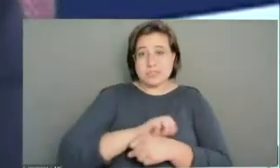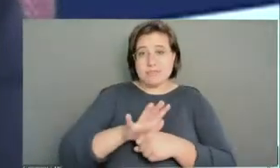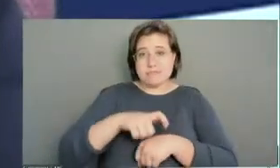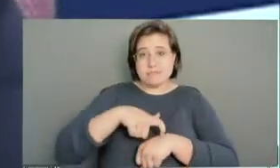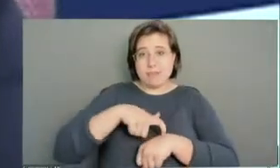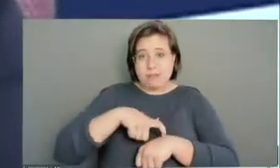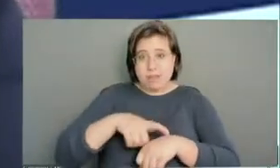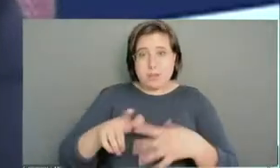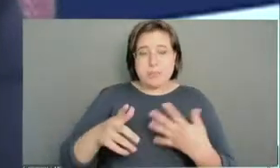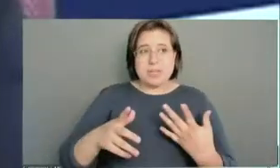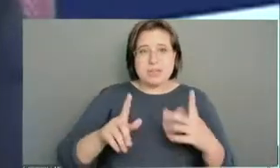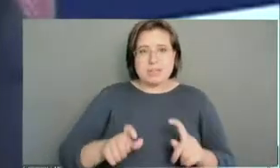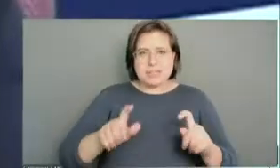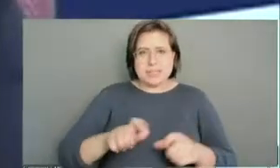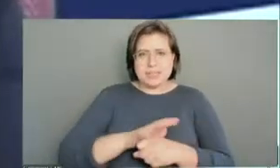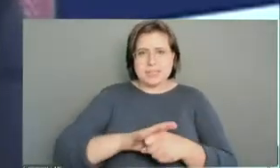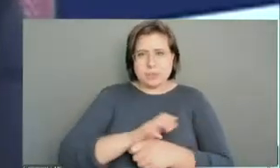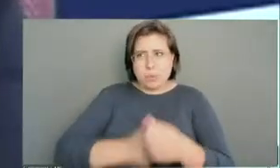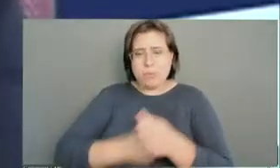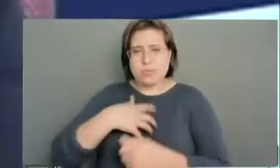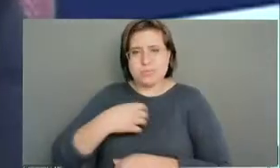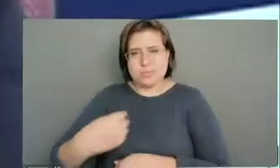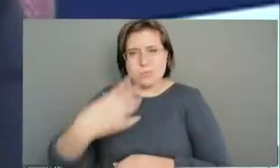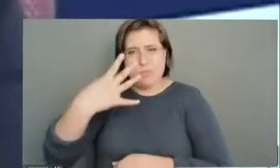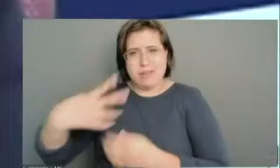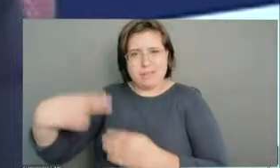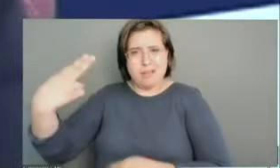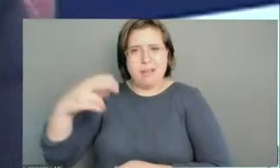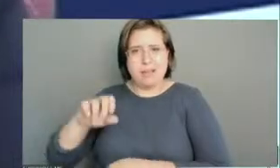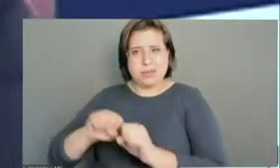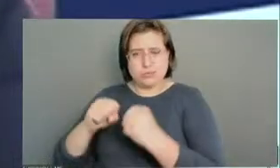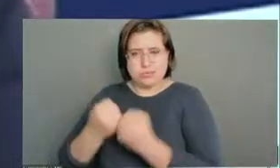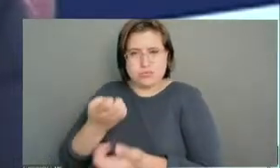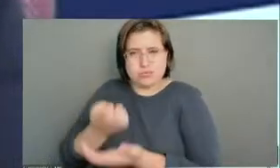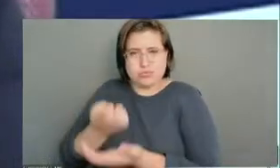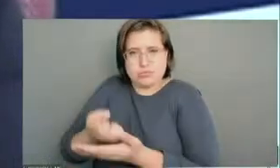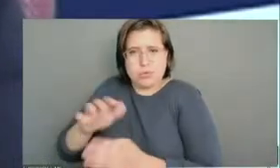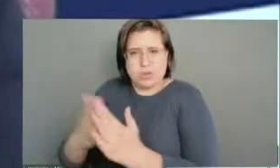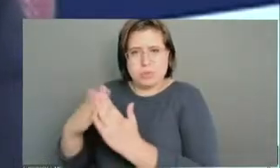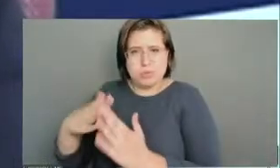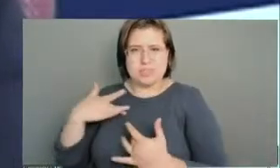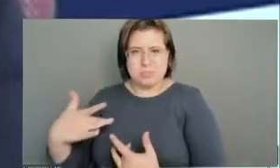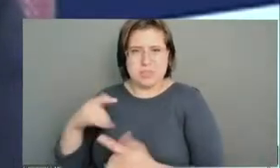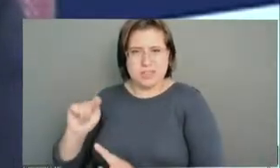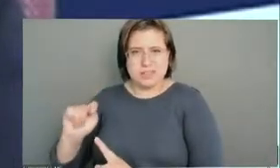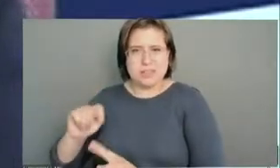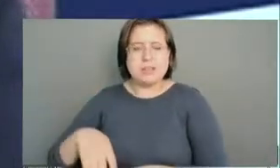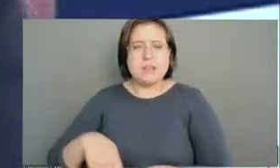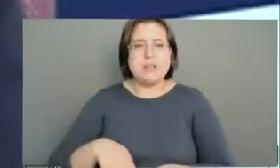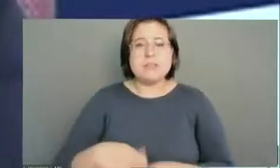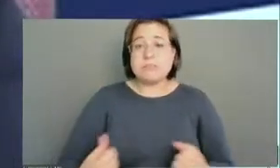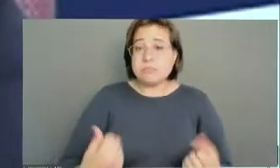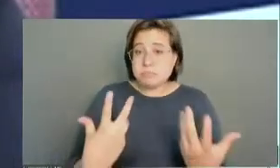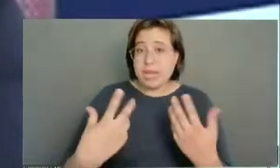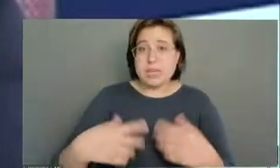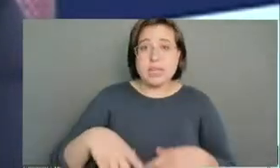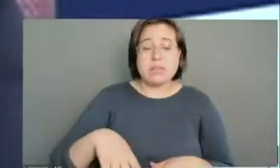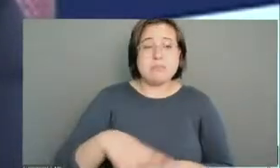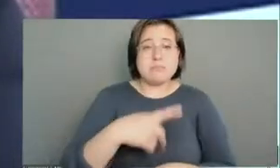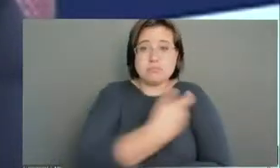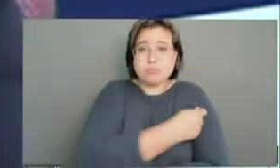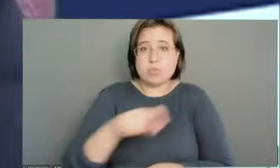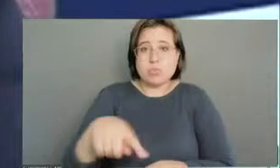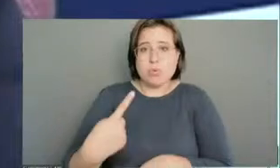in predominantly white, high socioeconomic status communities. Many testing sites were also drive-up only, with narrow windows